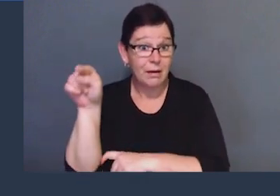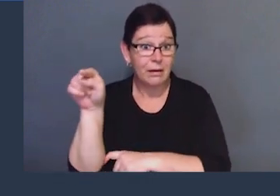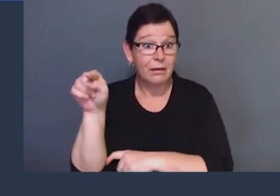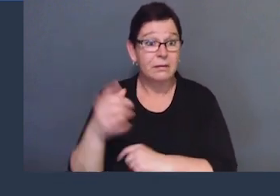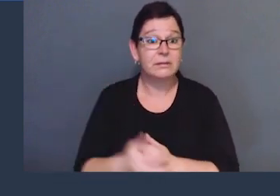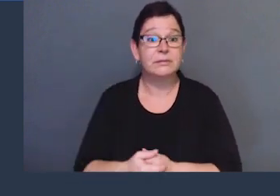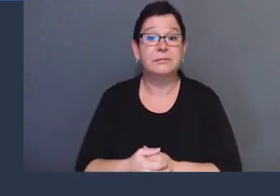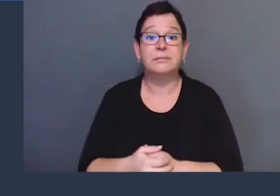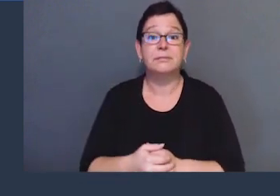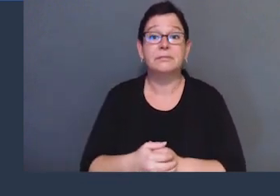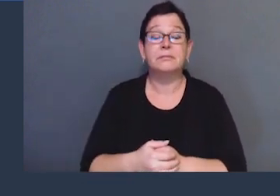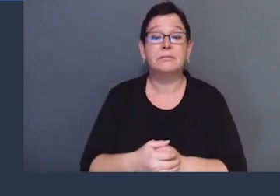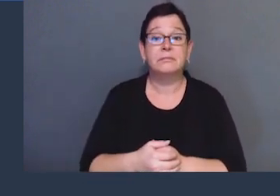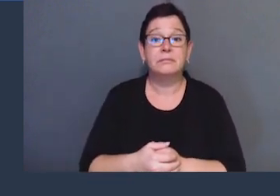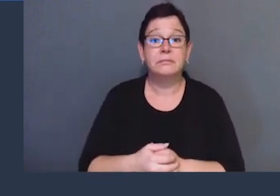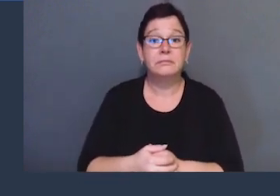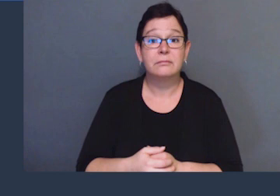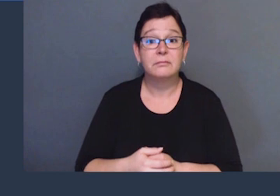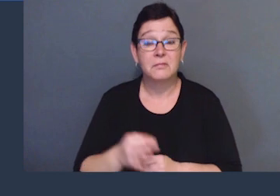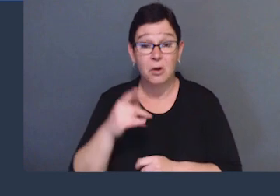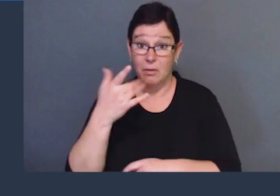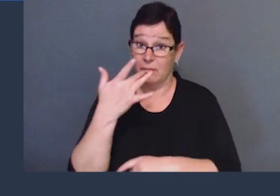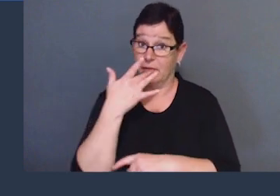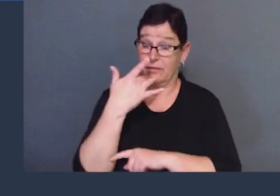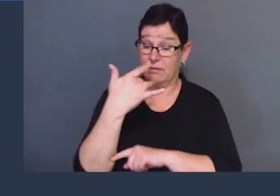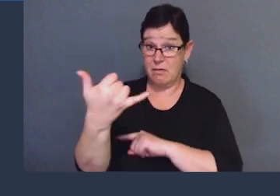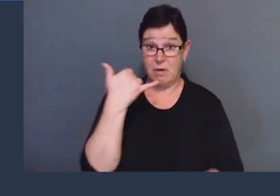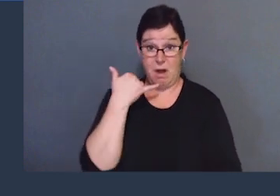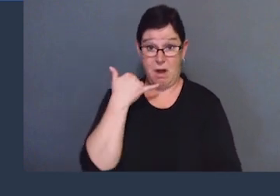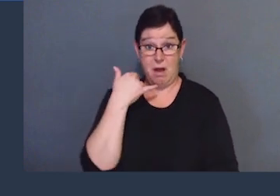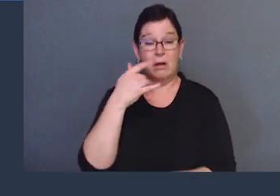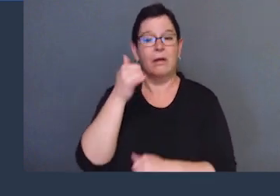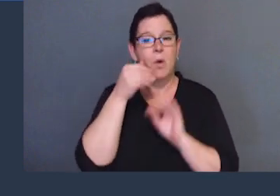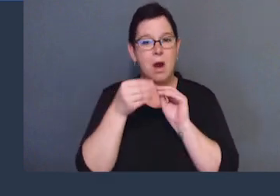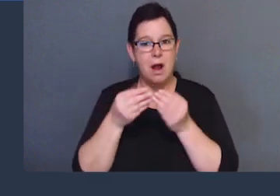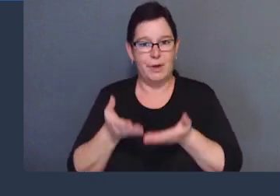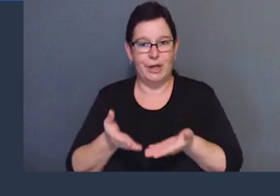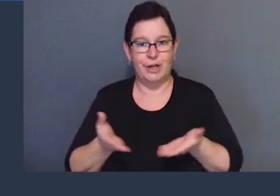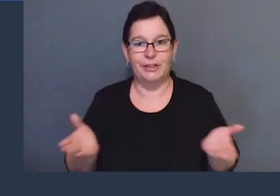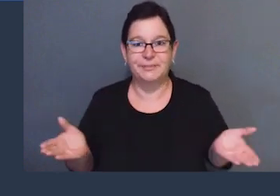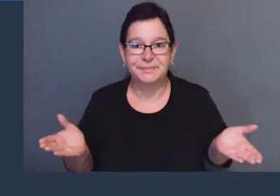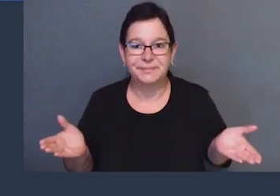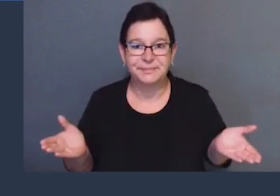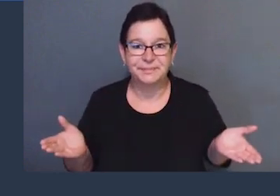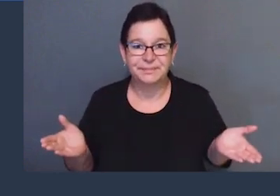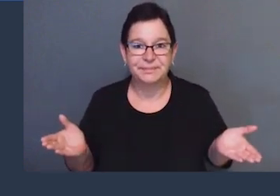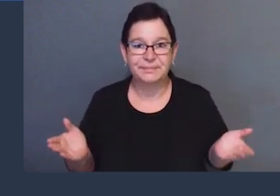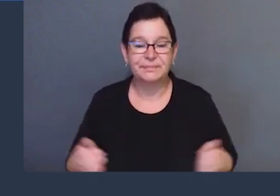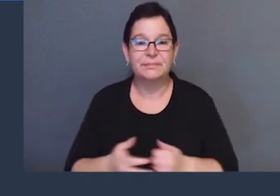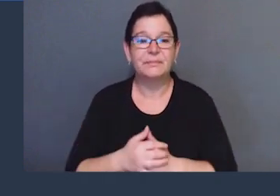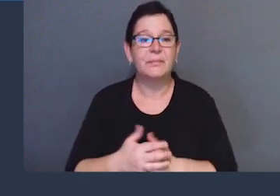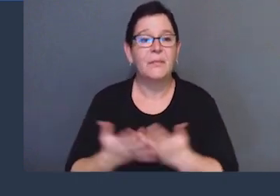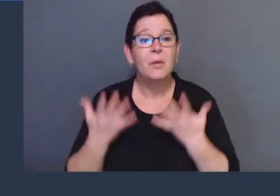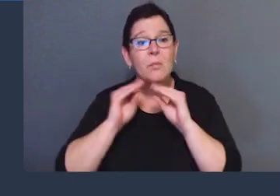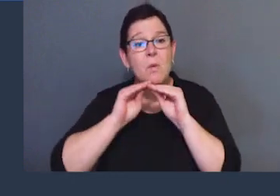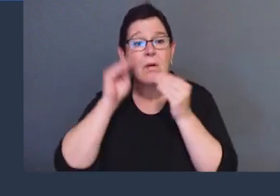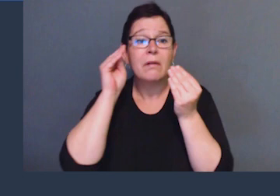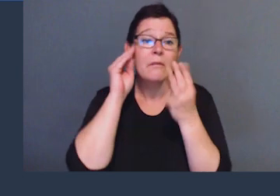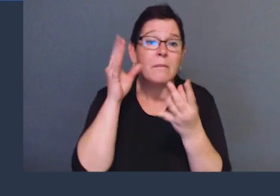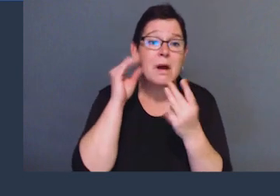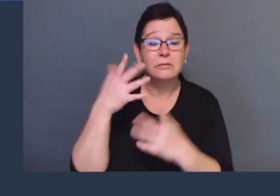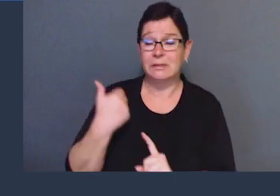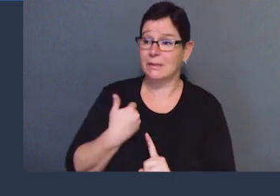call the number on your screen. For more information on the Canada Dental Benefits, visit the web address on your screen.